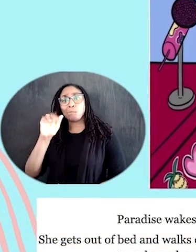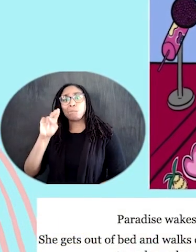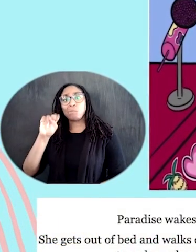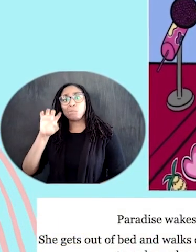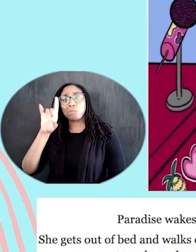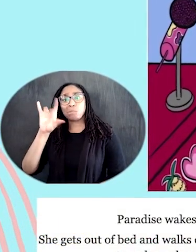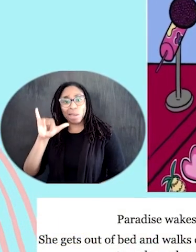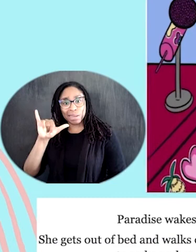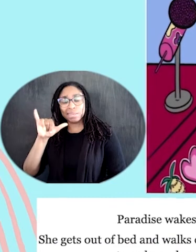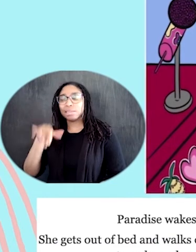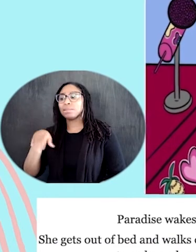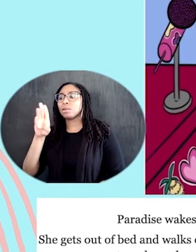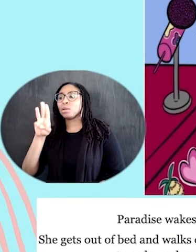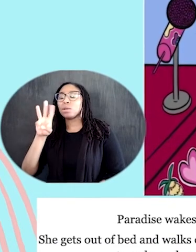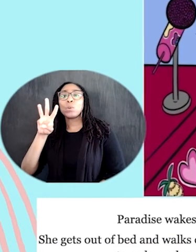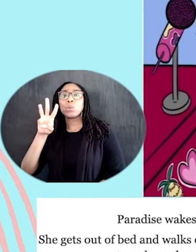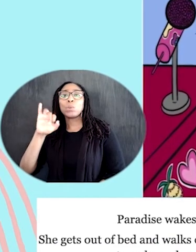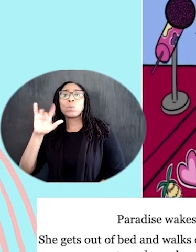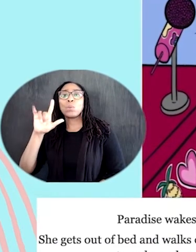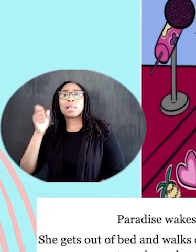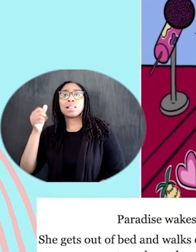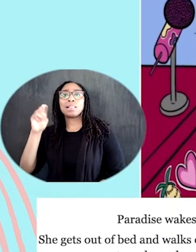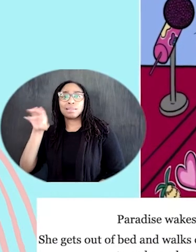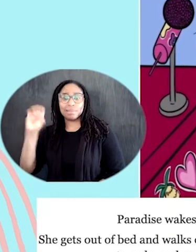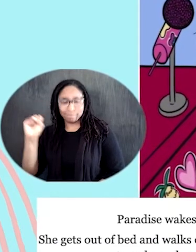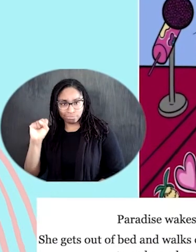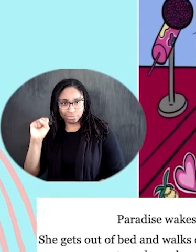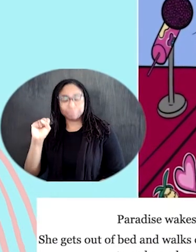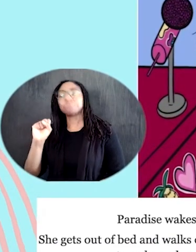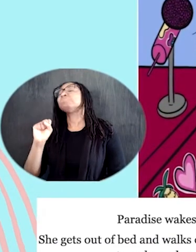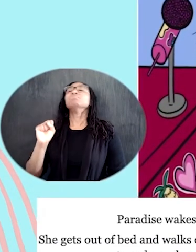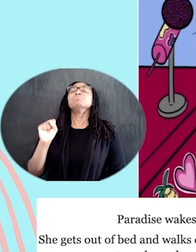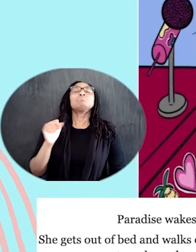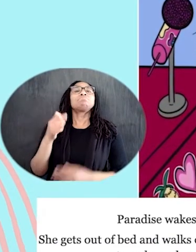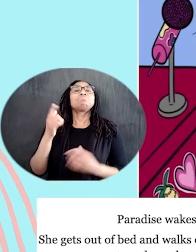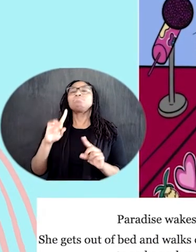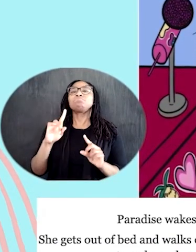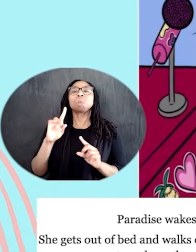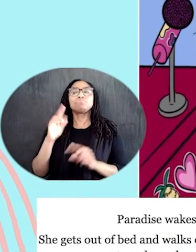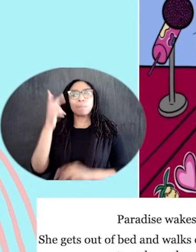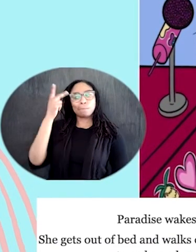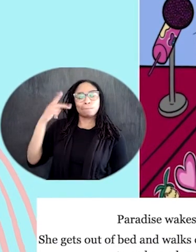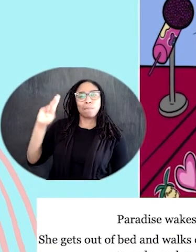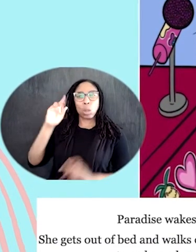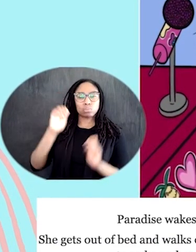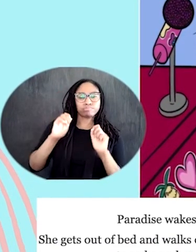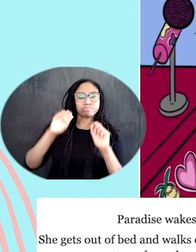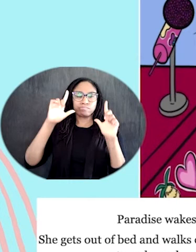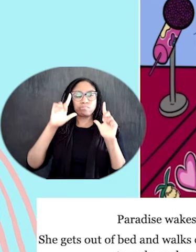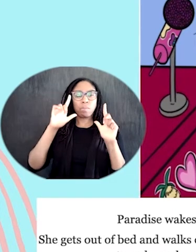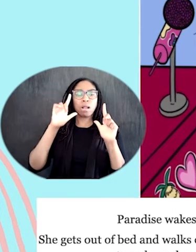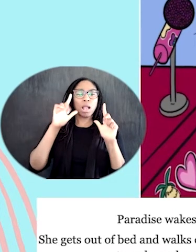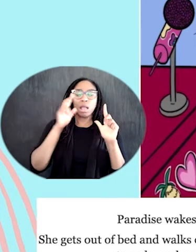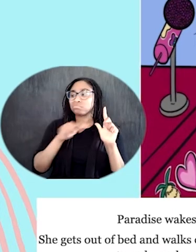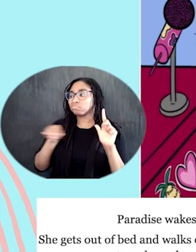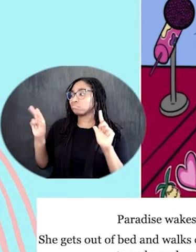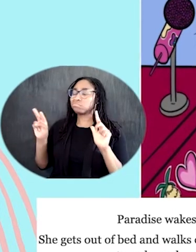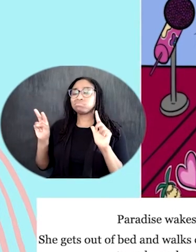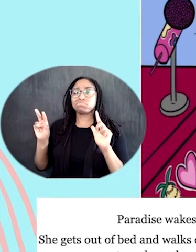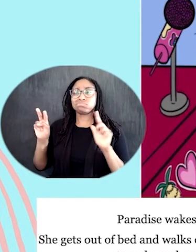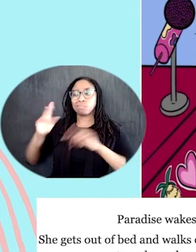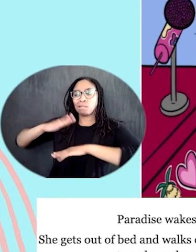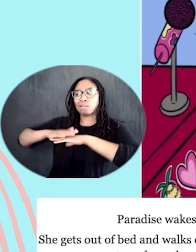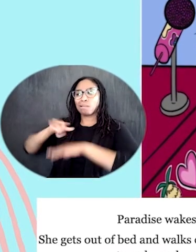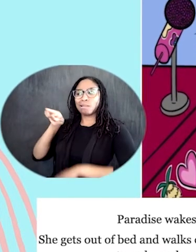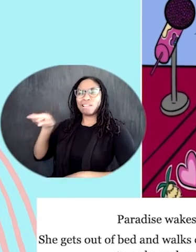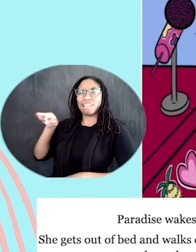Paradise wakes up and looks over at the birdcage that is sitting next to her dresser. She gets out of bed and walks over to the cage